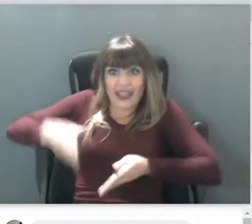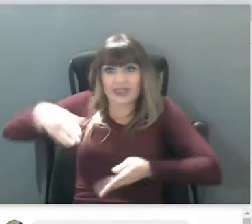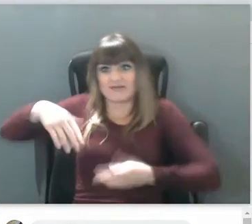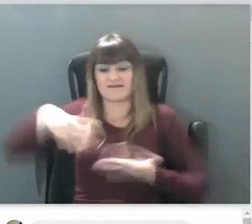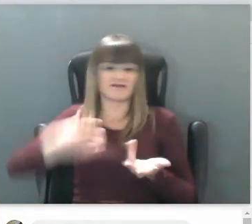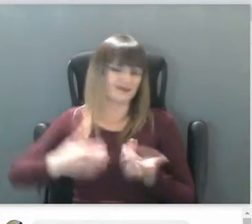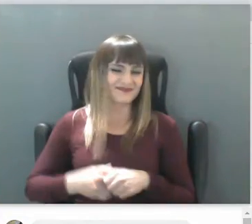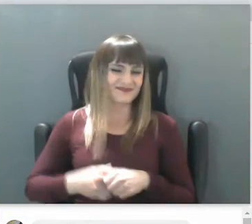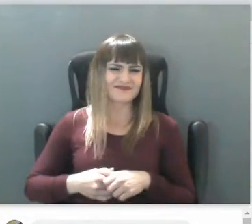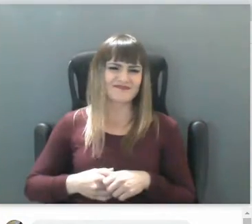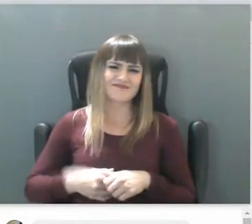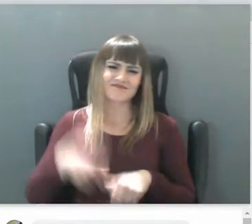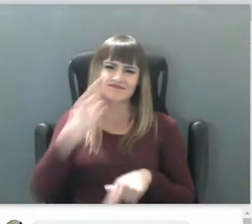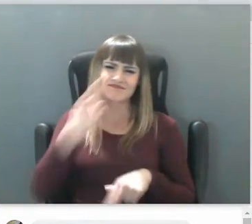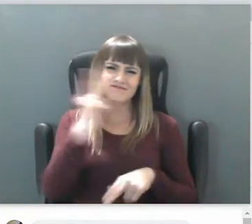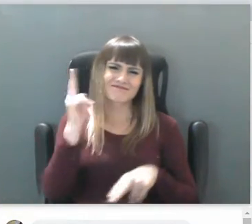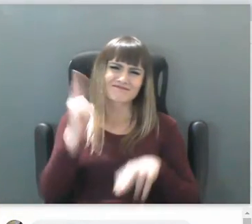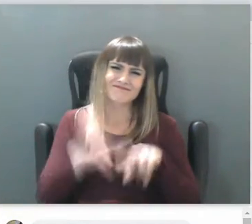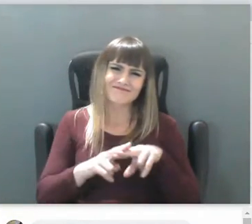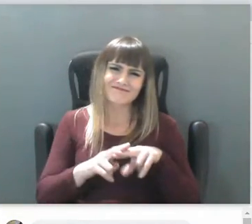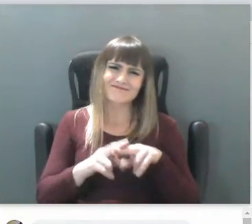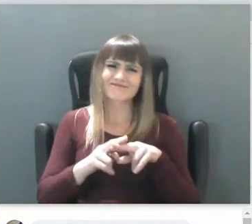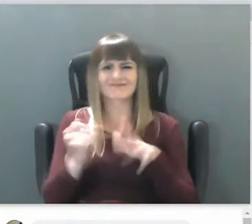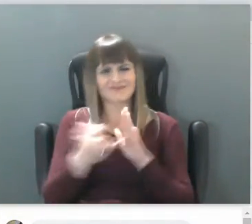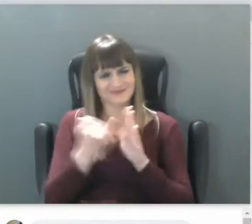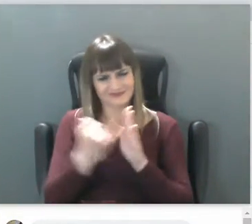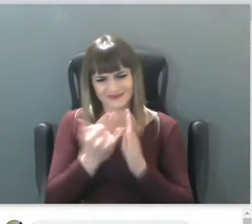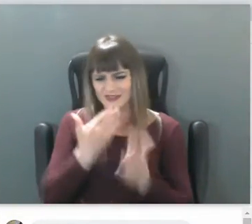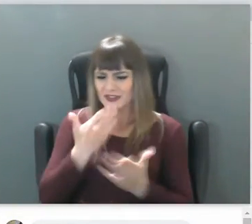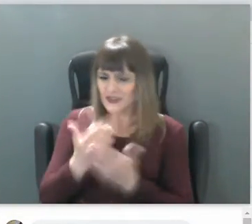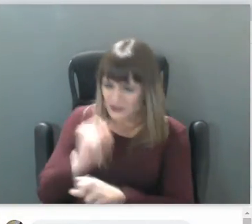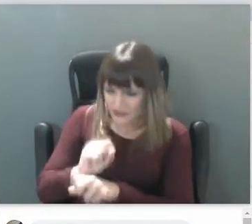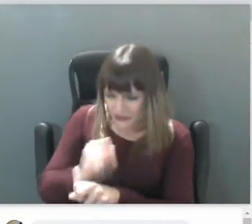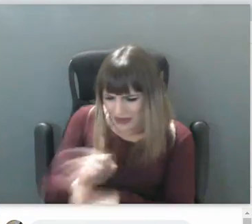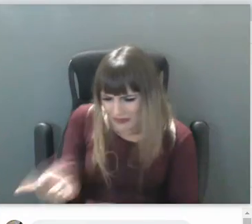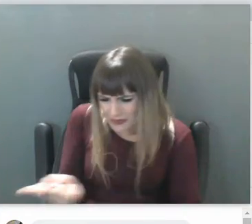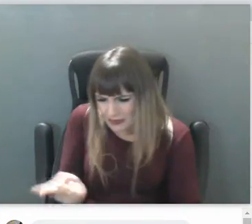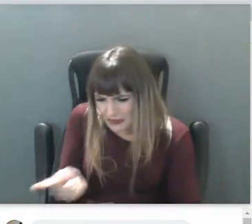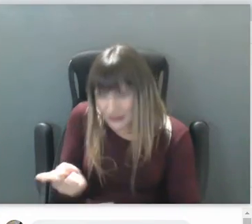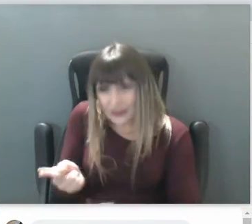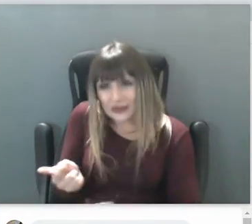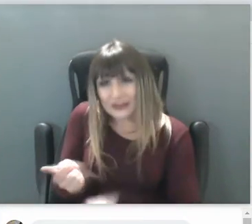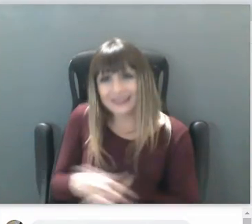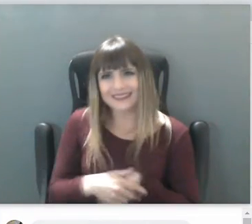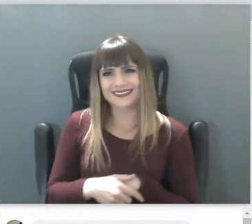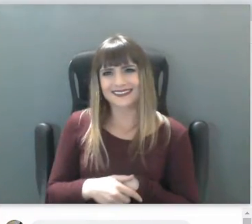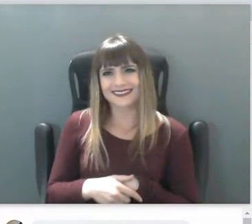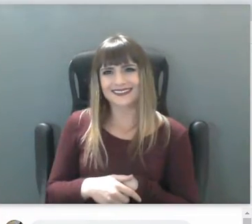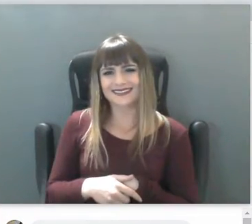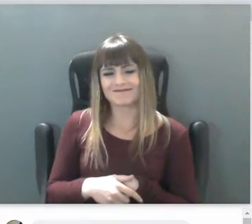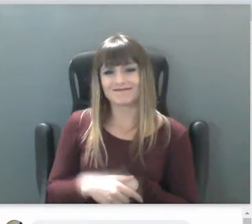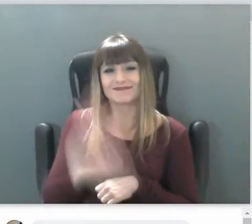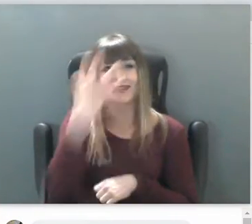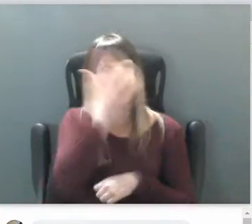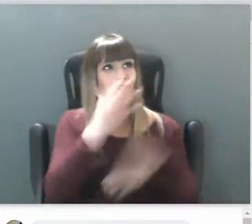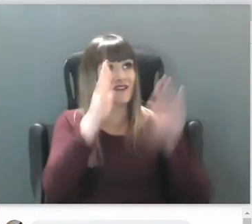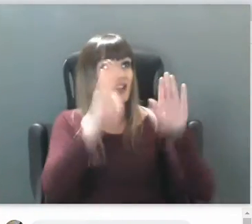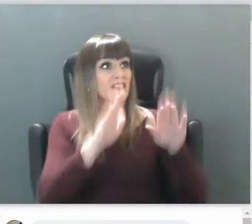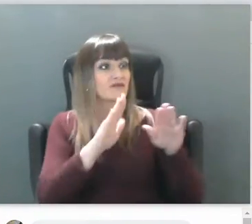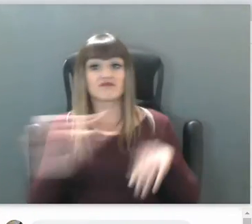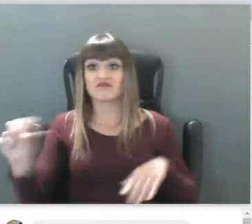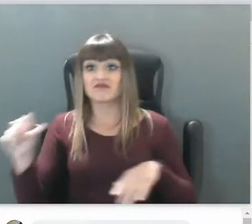Oh, these are so much fun. Good job, you guys. Yes. Those look fantastic. Any other